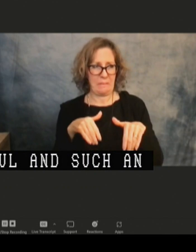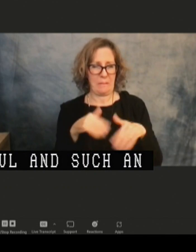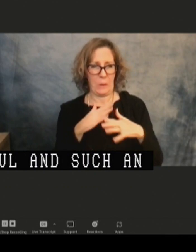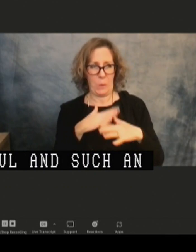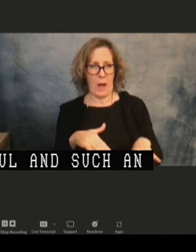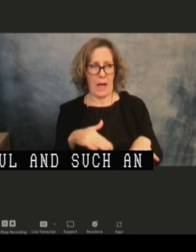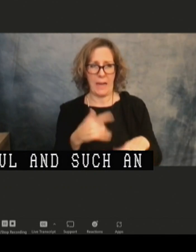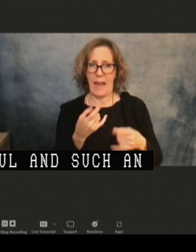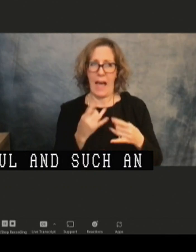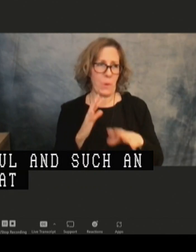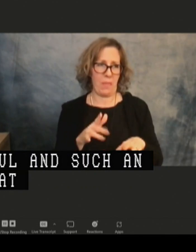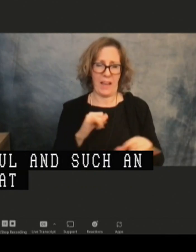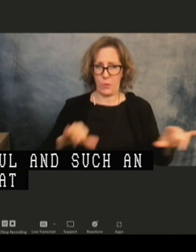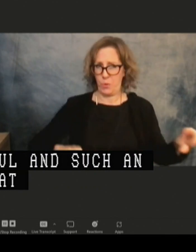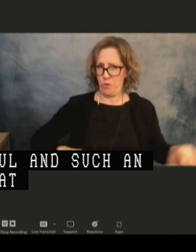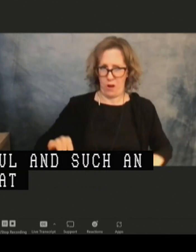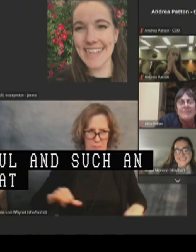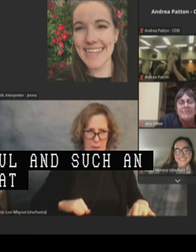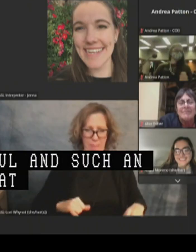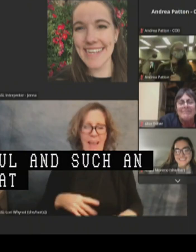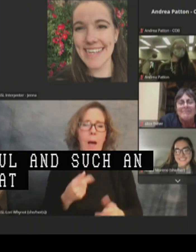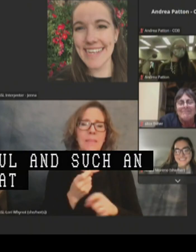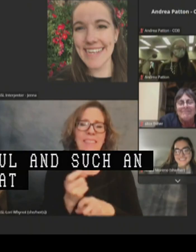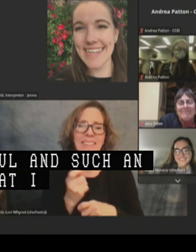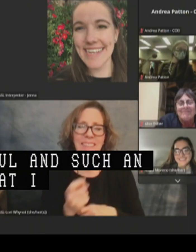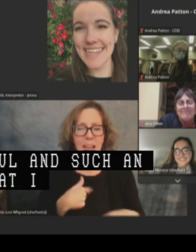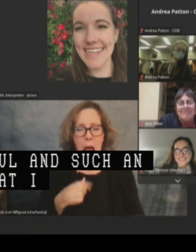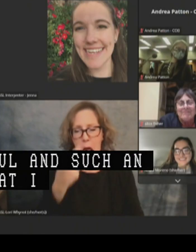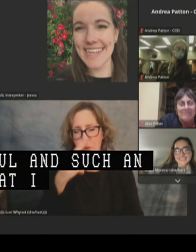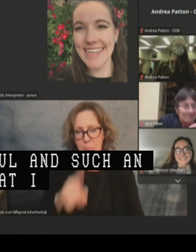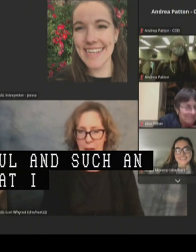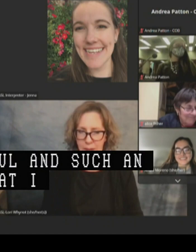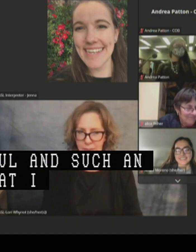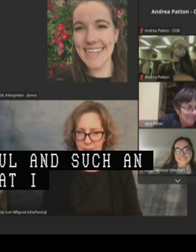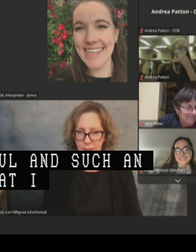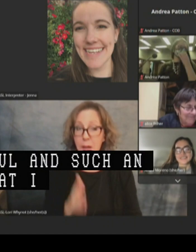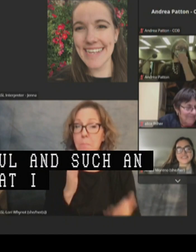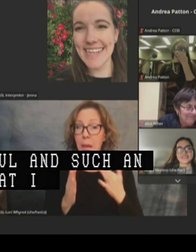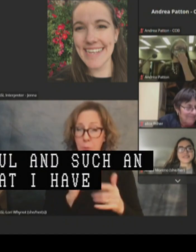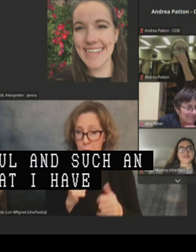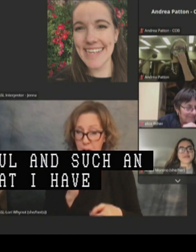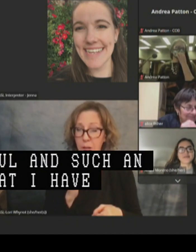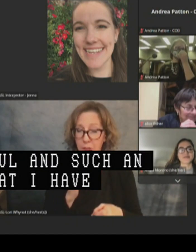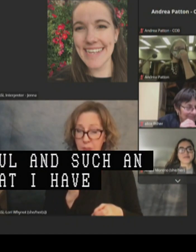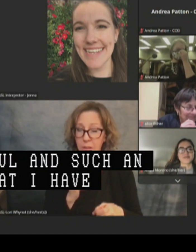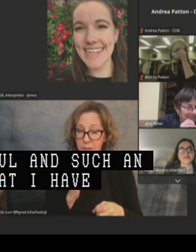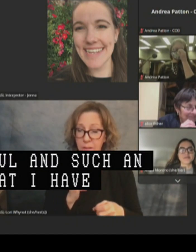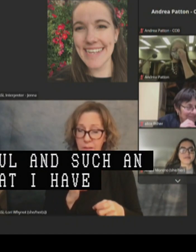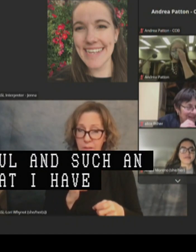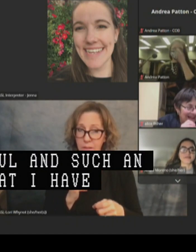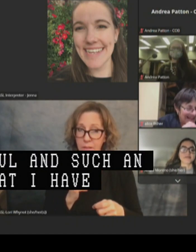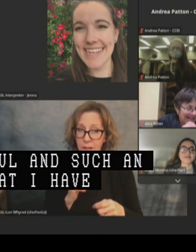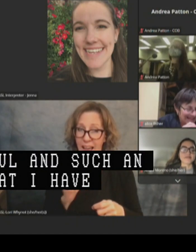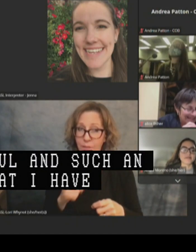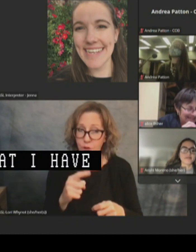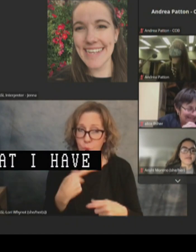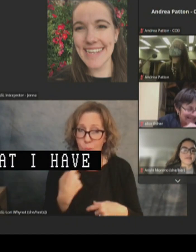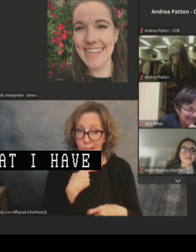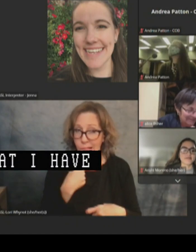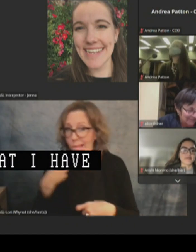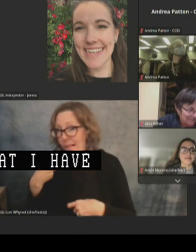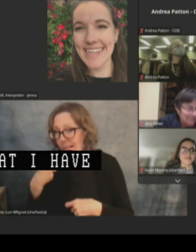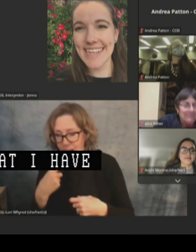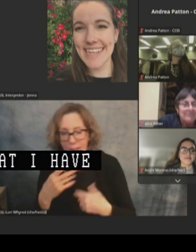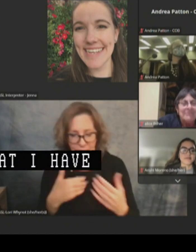myself. Just kidding, I'm more than happy to do it. And if anything, you're gonna have a hard time keeping me to a few minutes. So my name